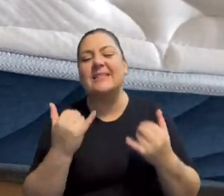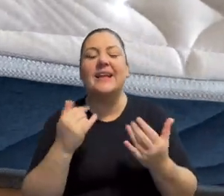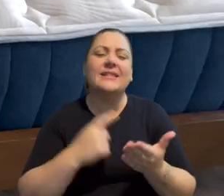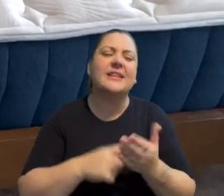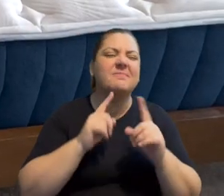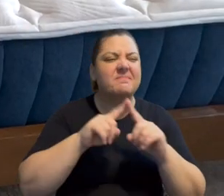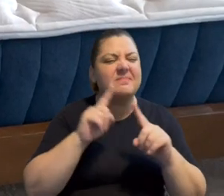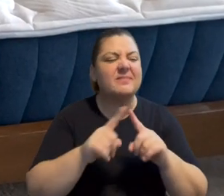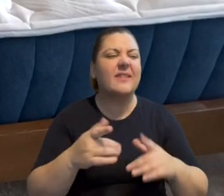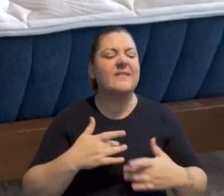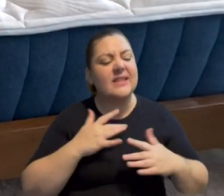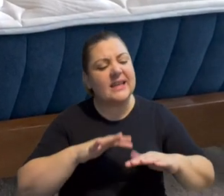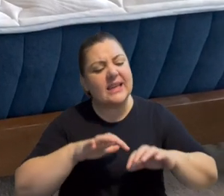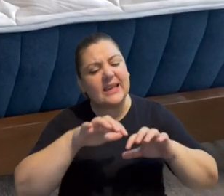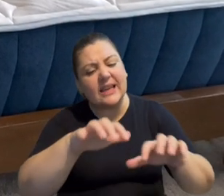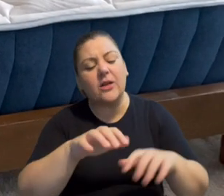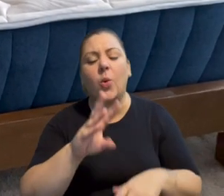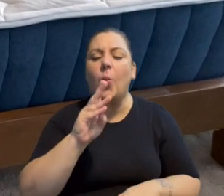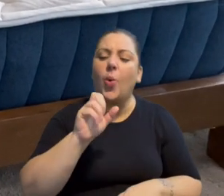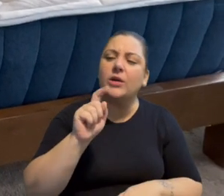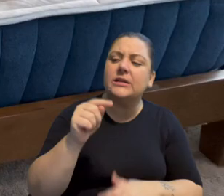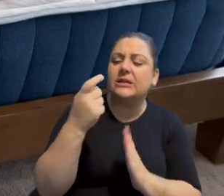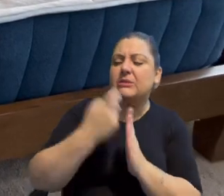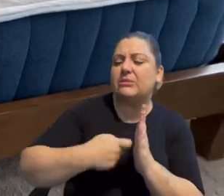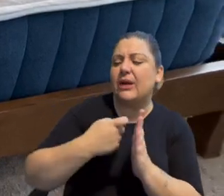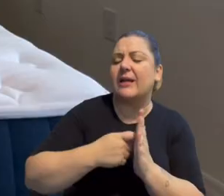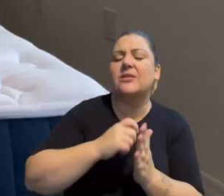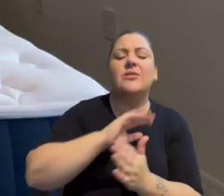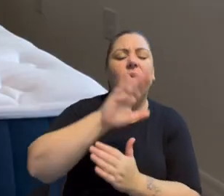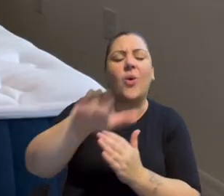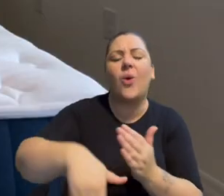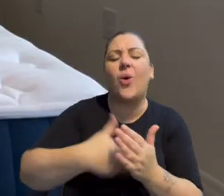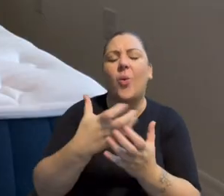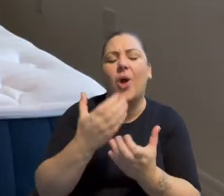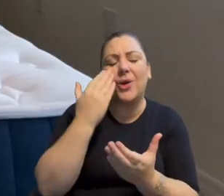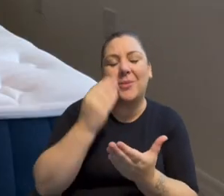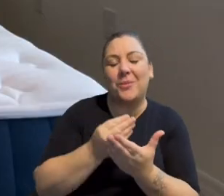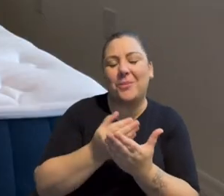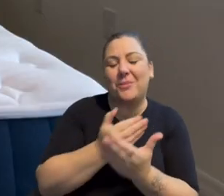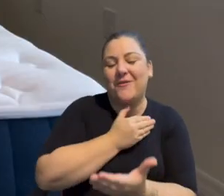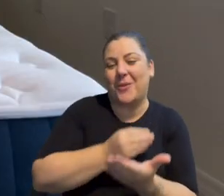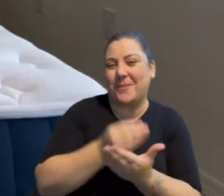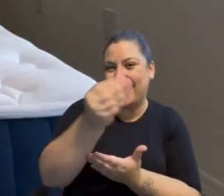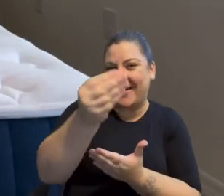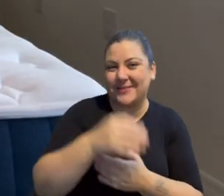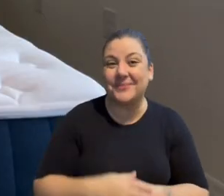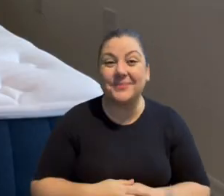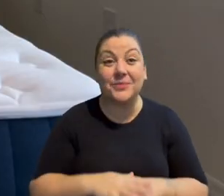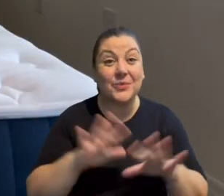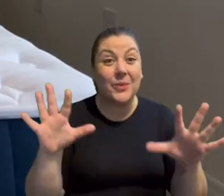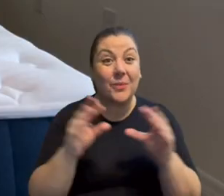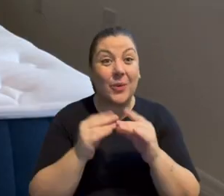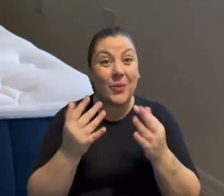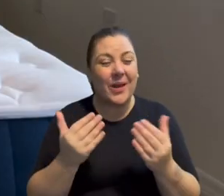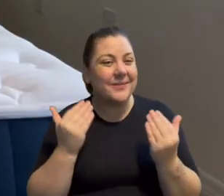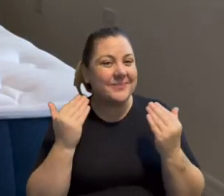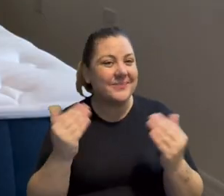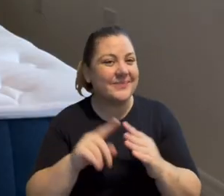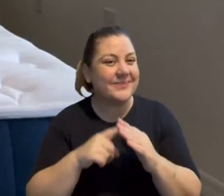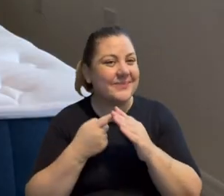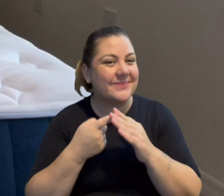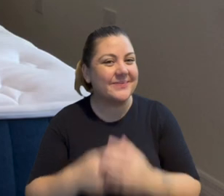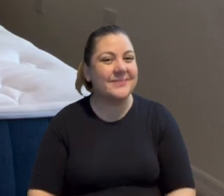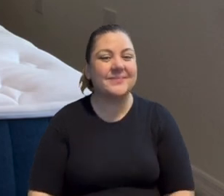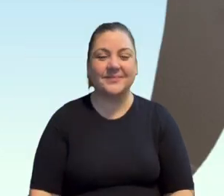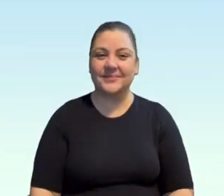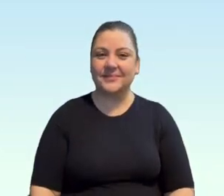inside, warranty, pricing, all of the good stuff that you would need to know before you purchase this mattress. So without further ado, let's get